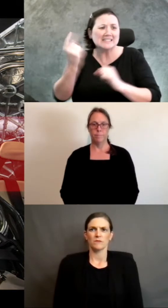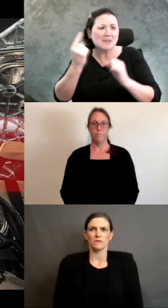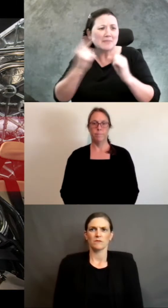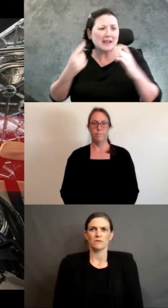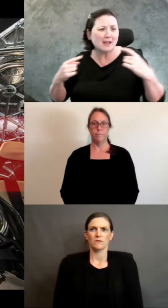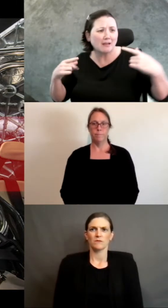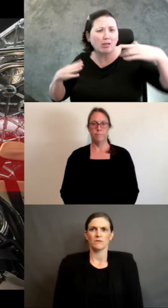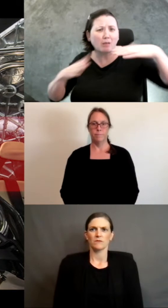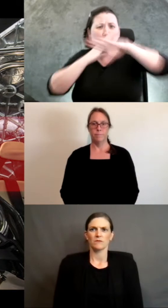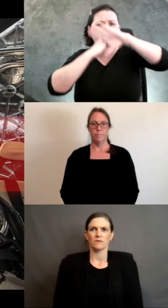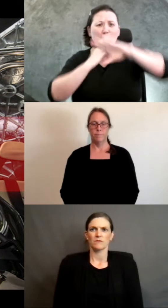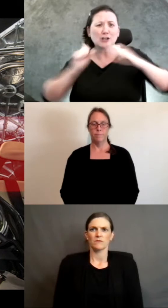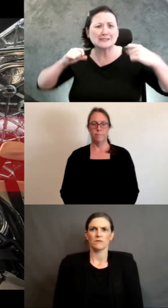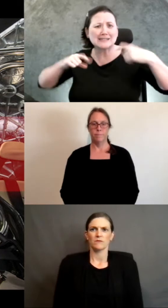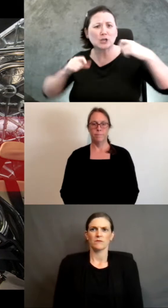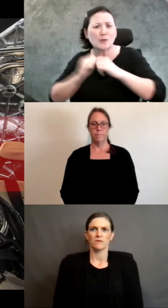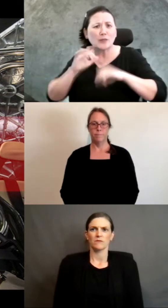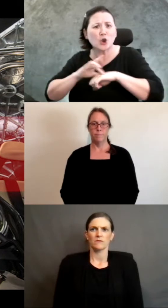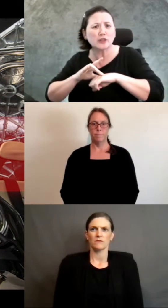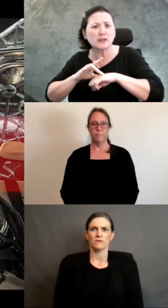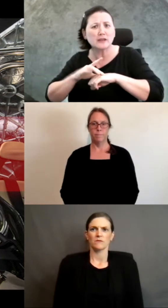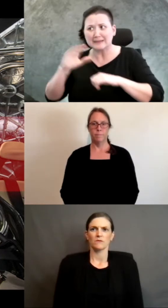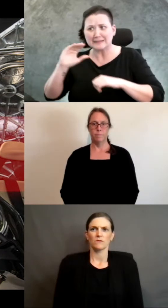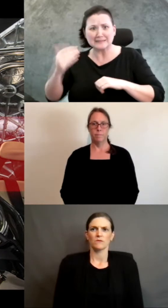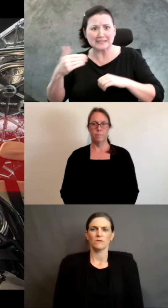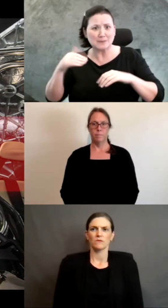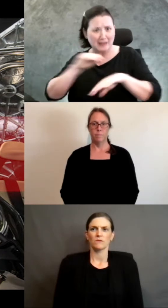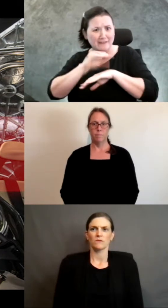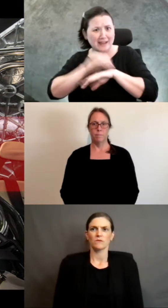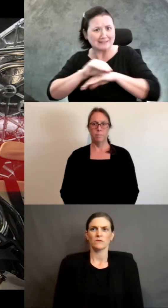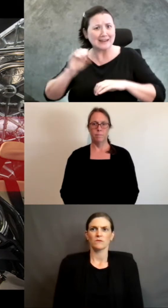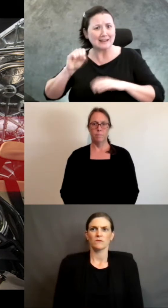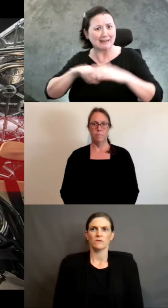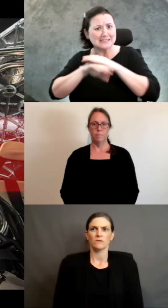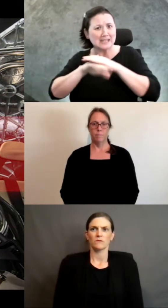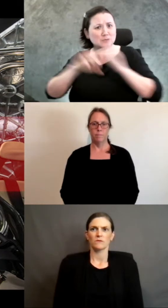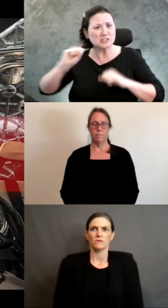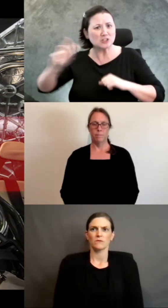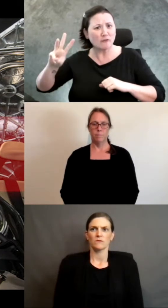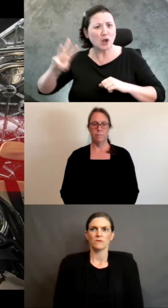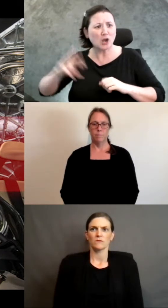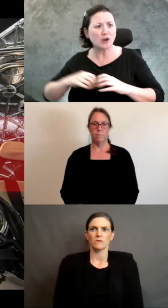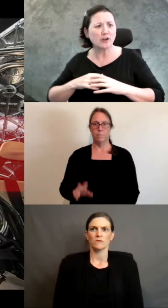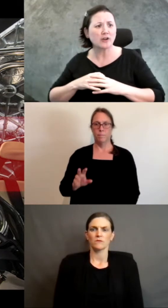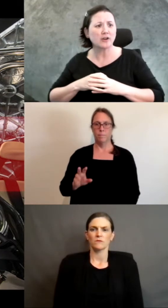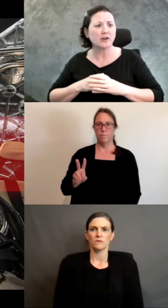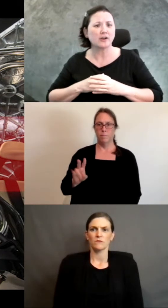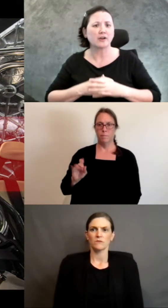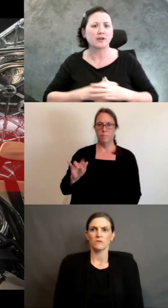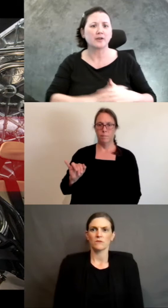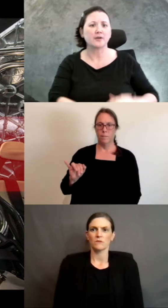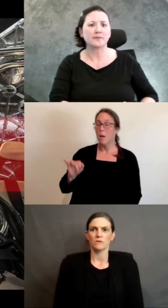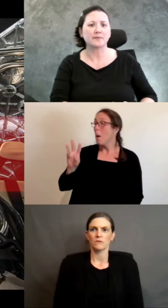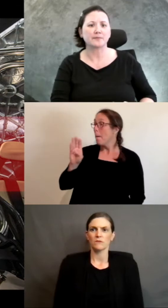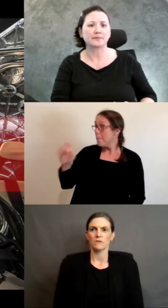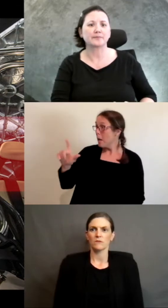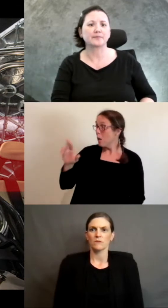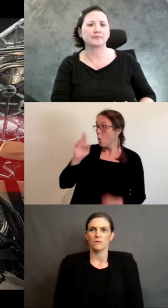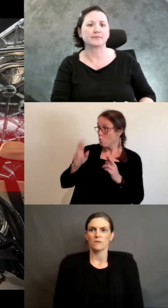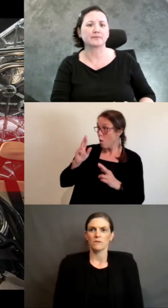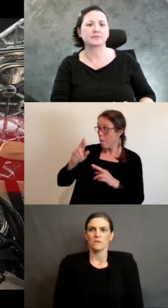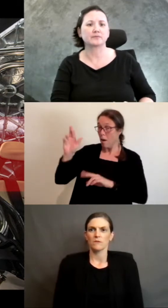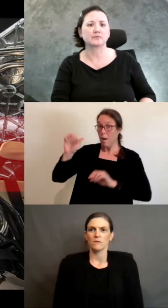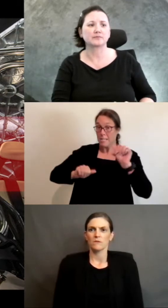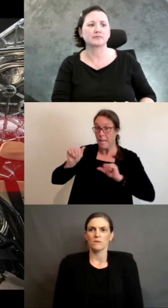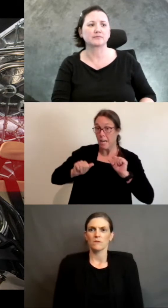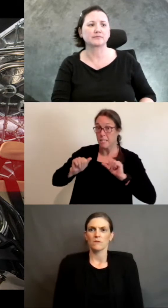with Earth. It seems like it's affecting the accessibility software. Bill, robot, assess. I'm working to